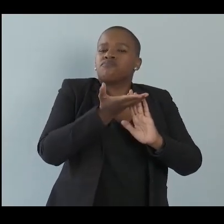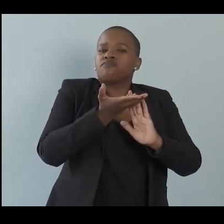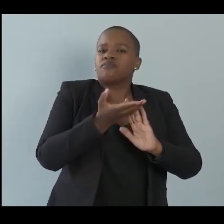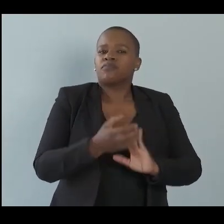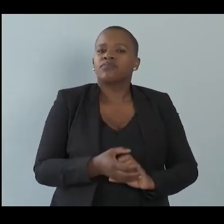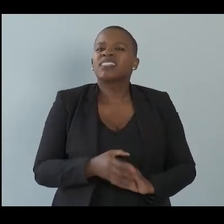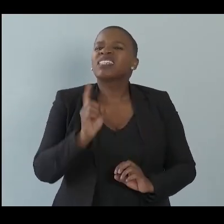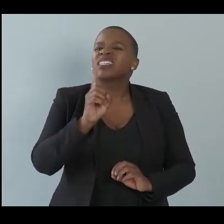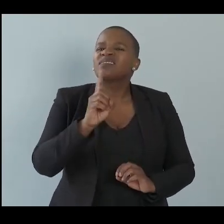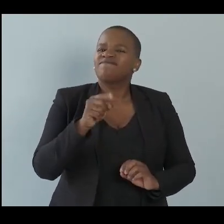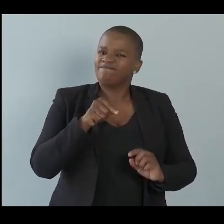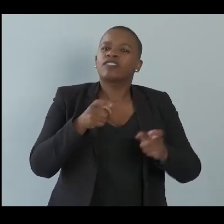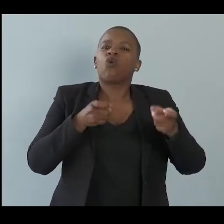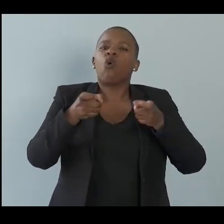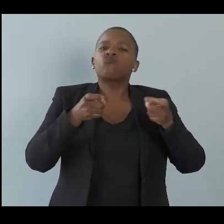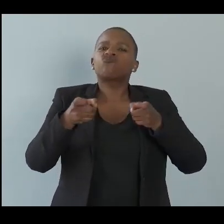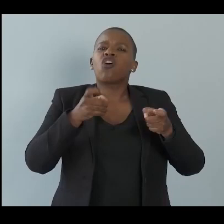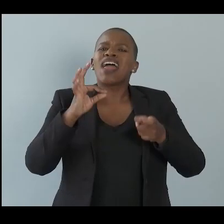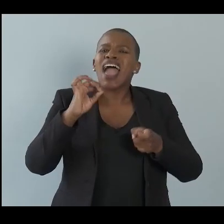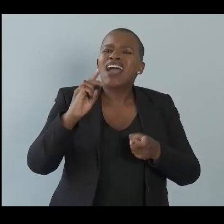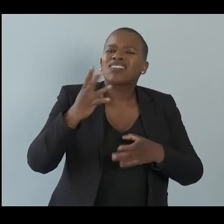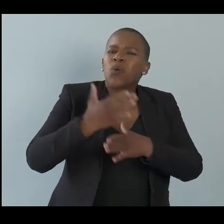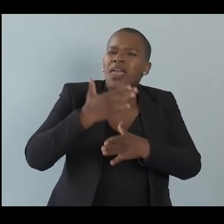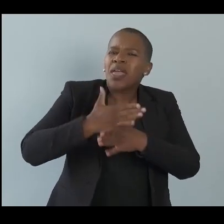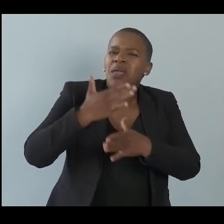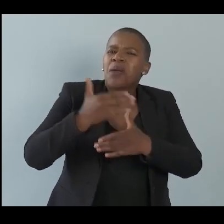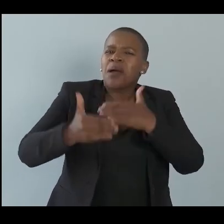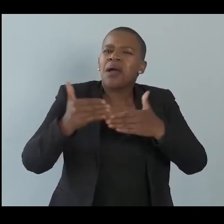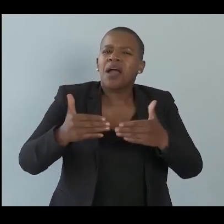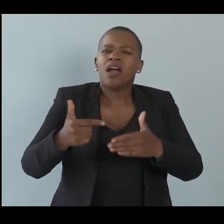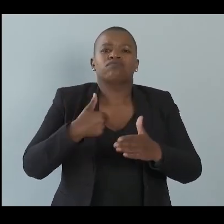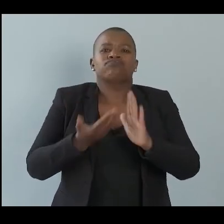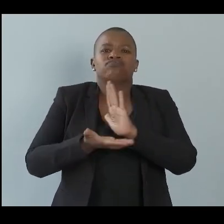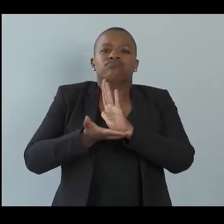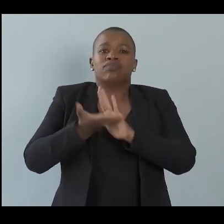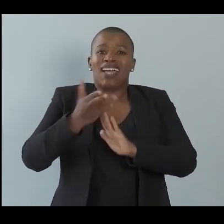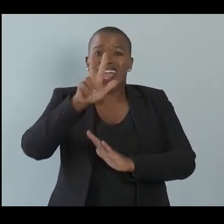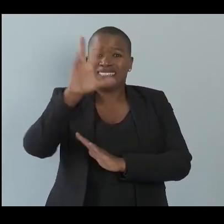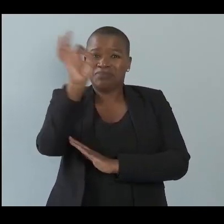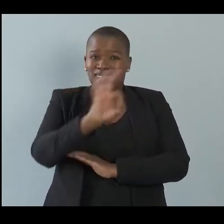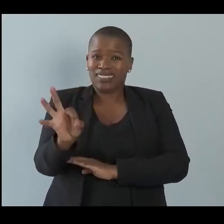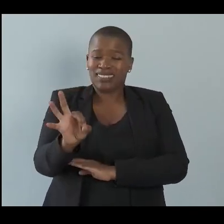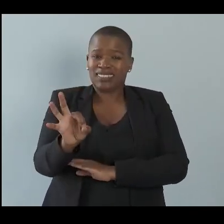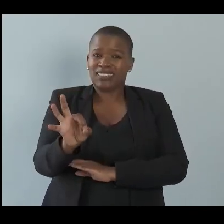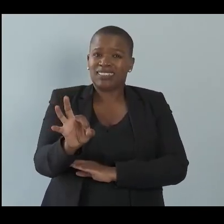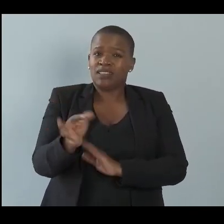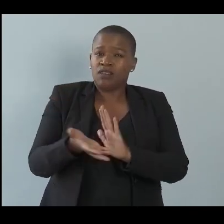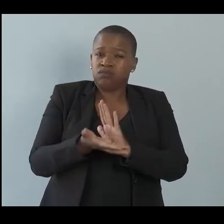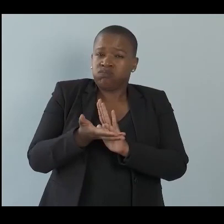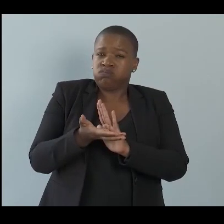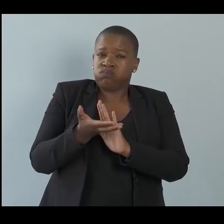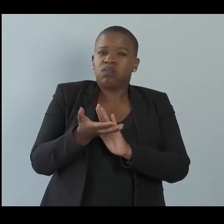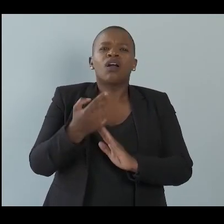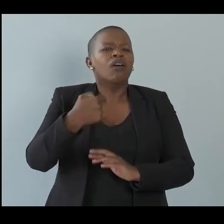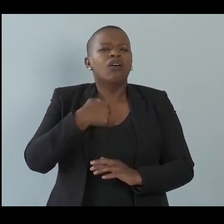controlling operational costs. Our efforts have increased gross margin by 8% in continuing operations, and we improved the